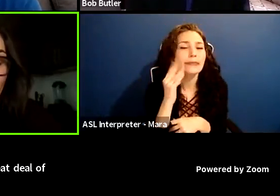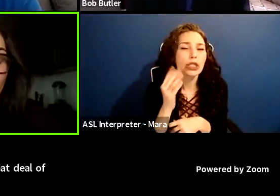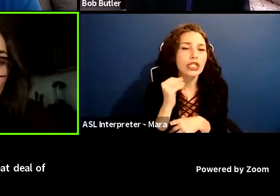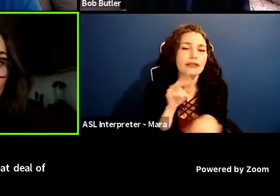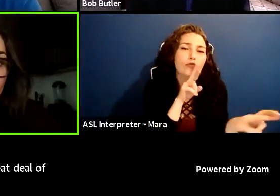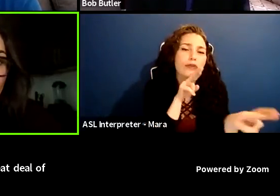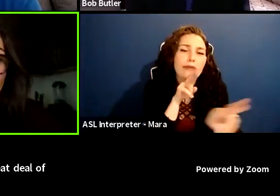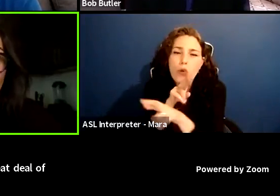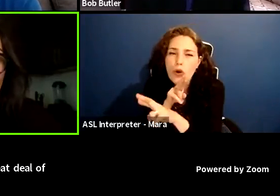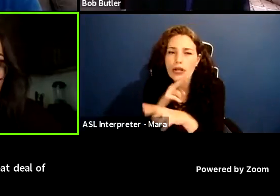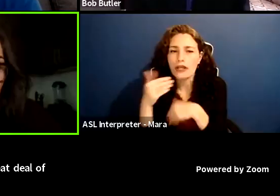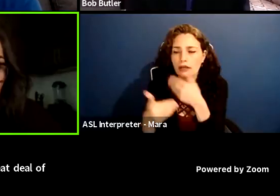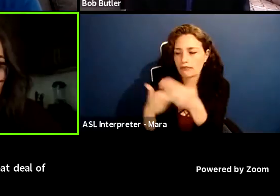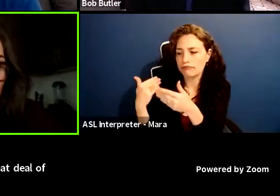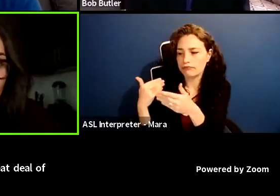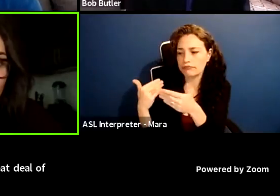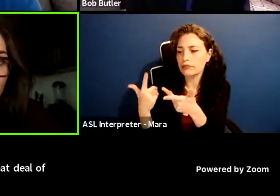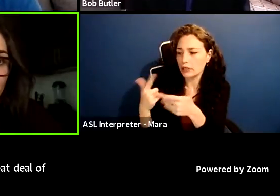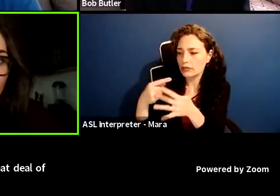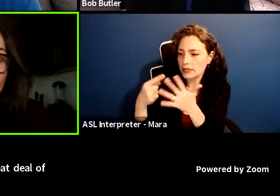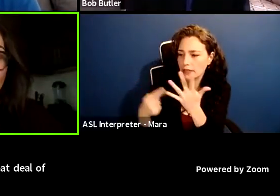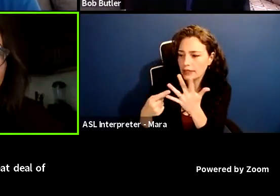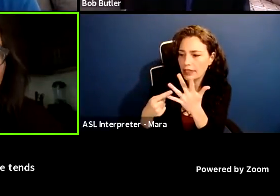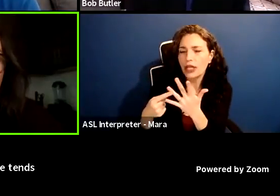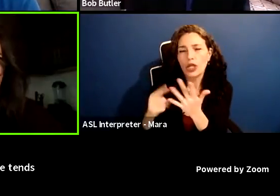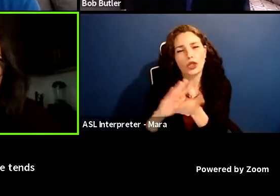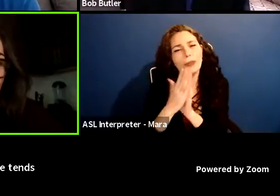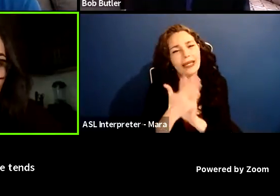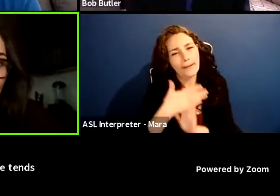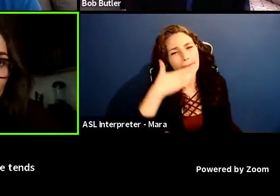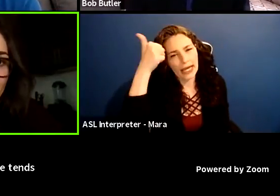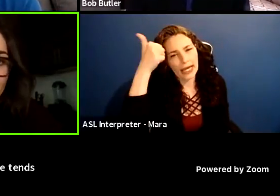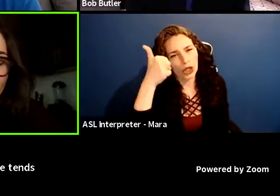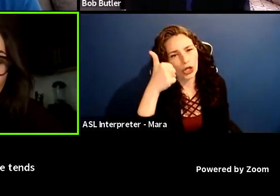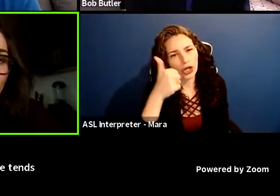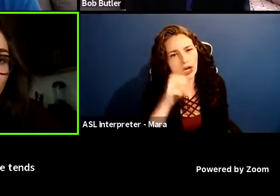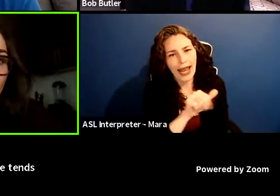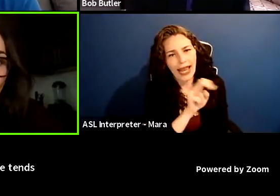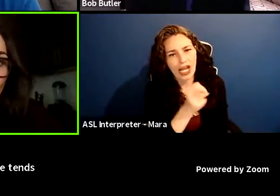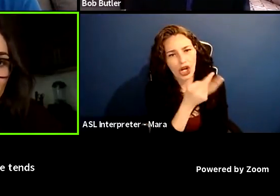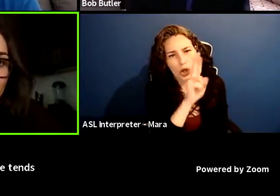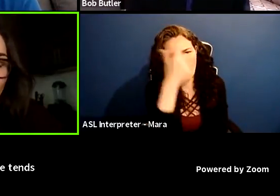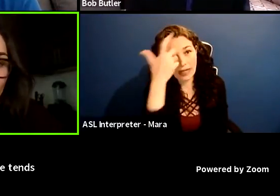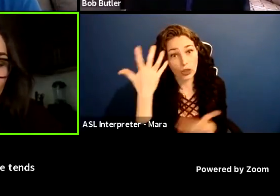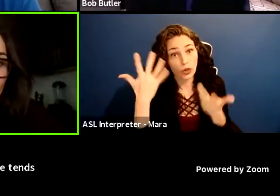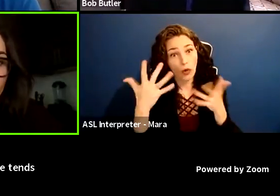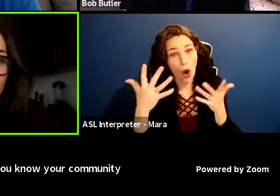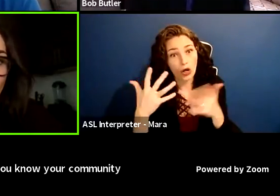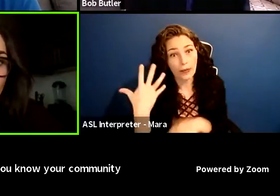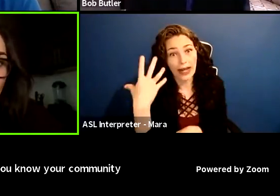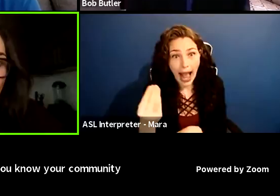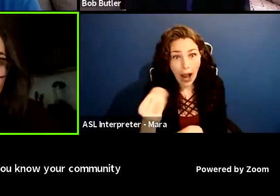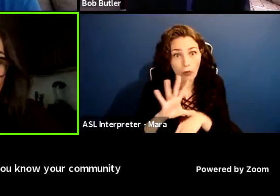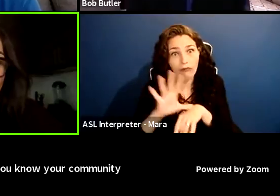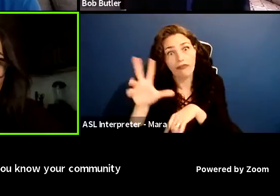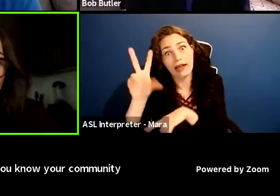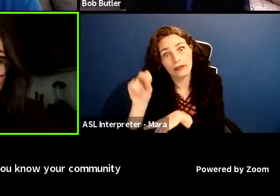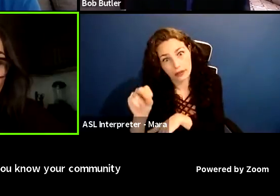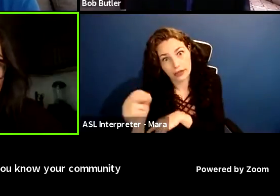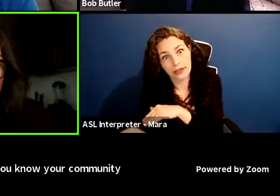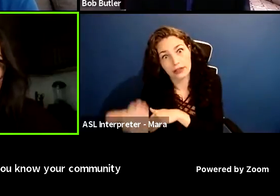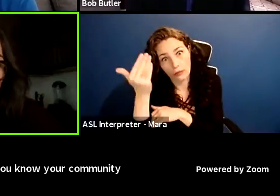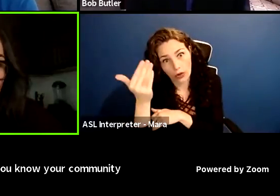And that way, your community. You have been out there at 5 a.m. covering really emotional,